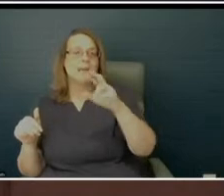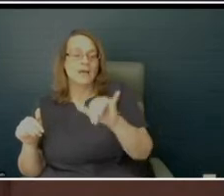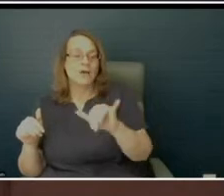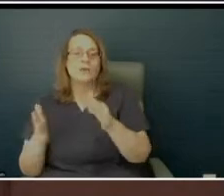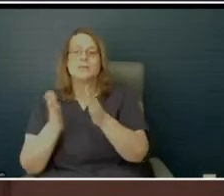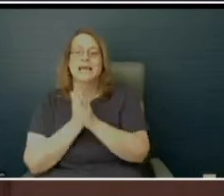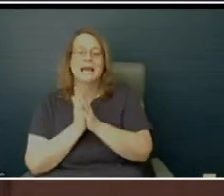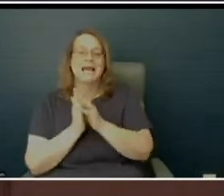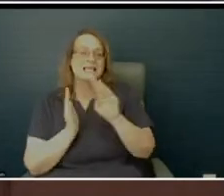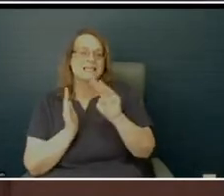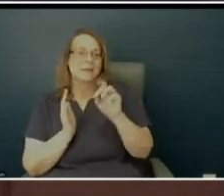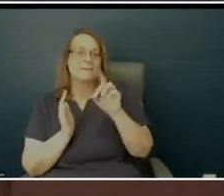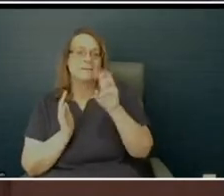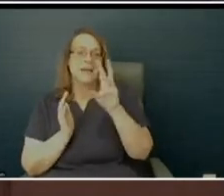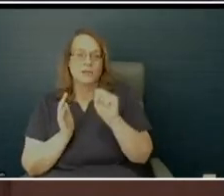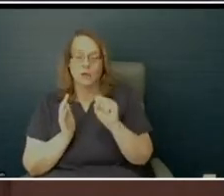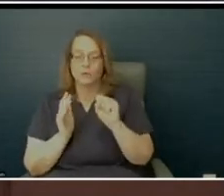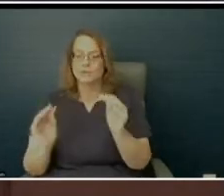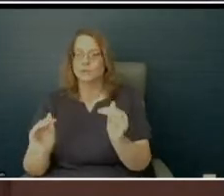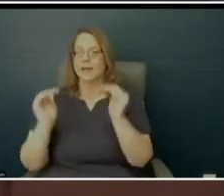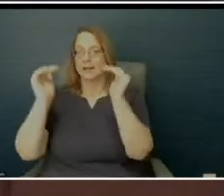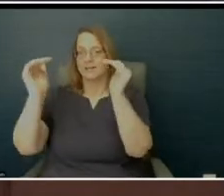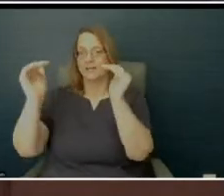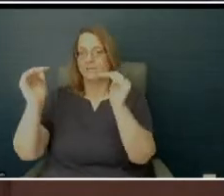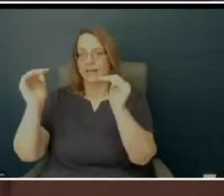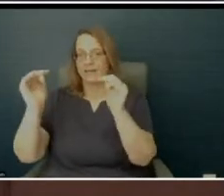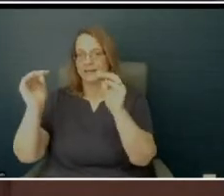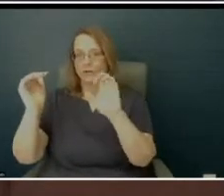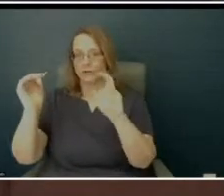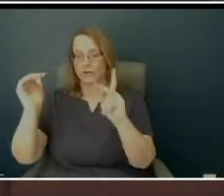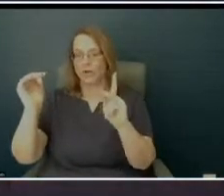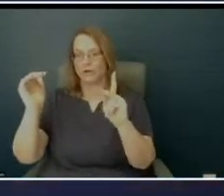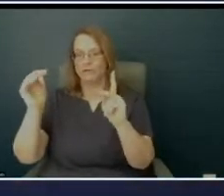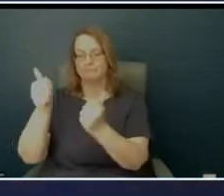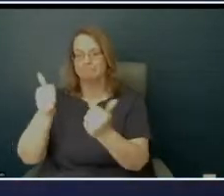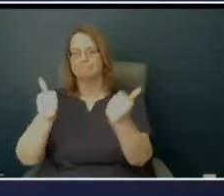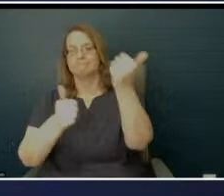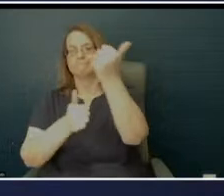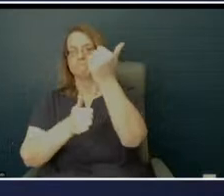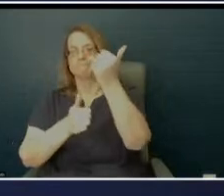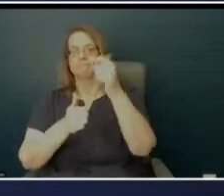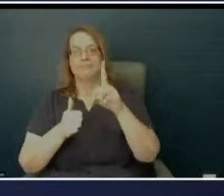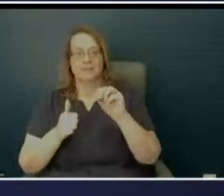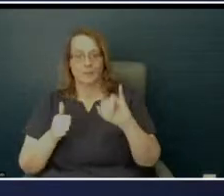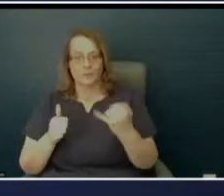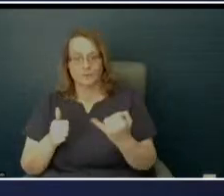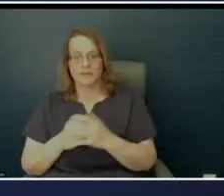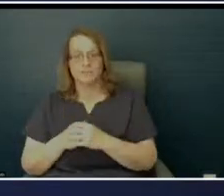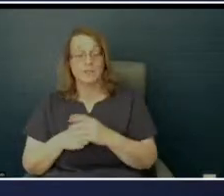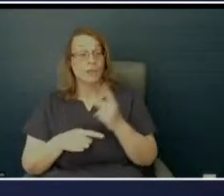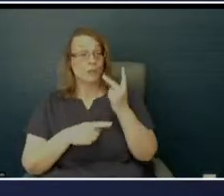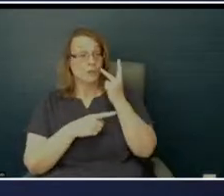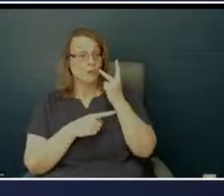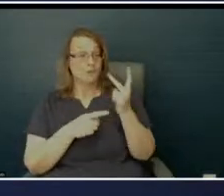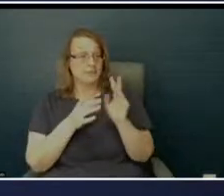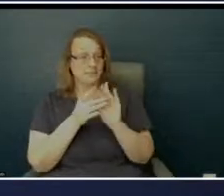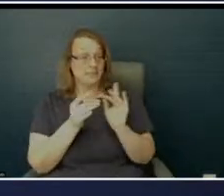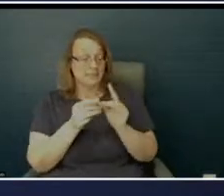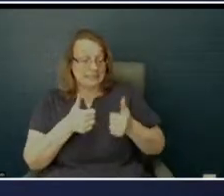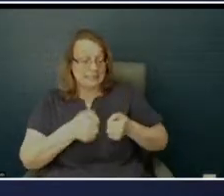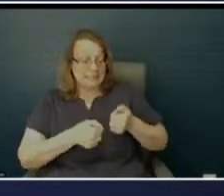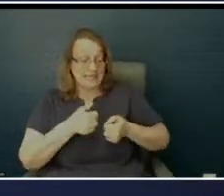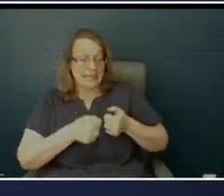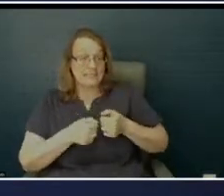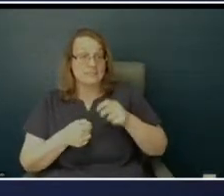within the Department of Justice. You can now see on the screen behind me a series of texts between Representative Perry